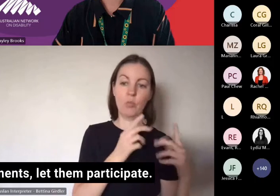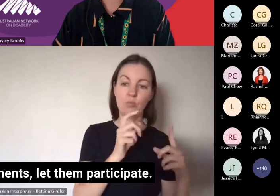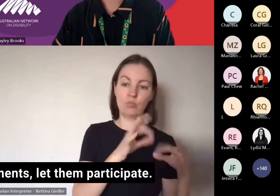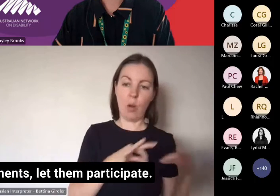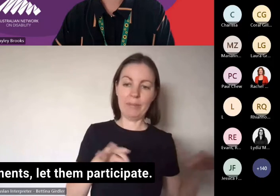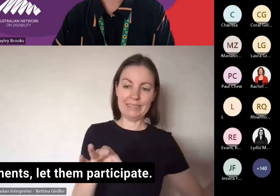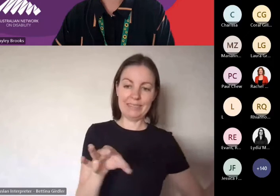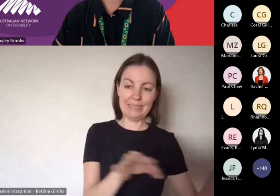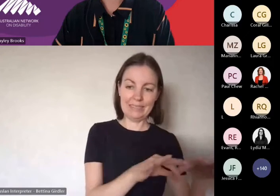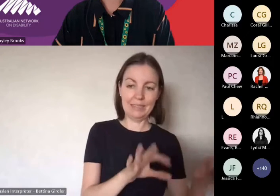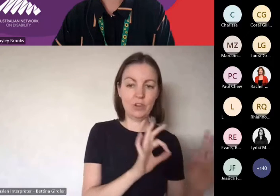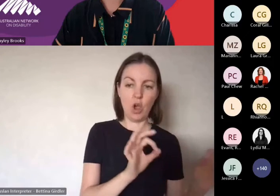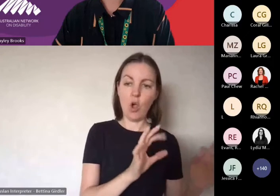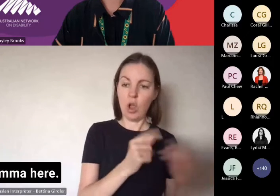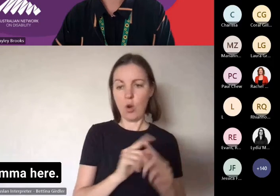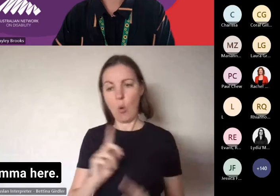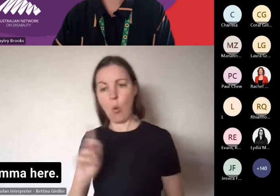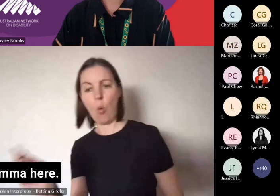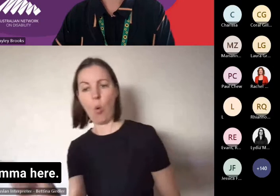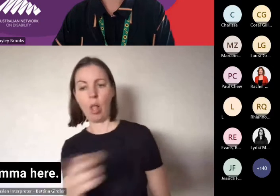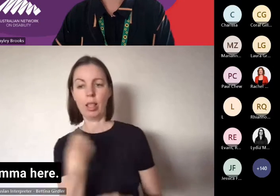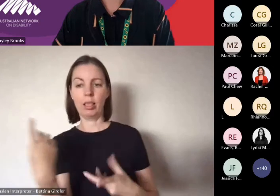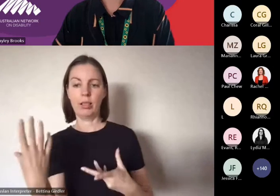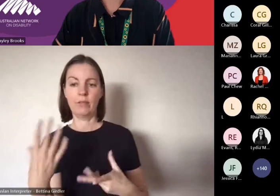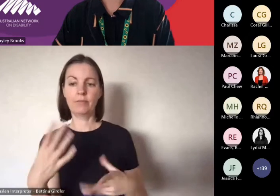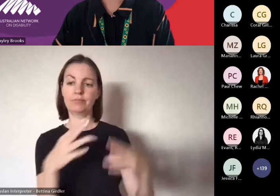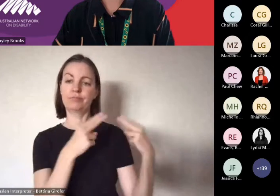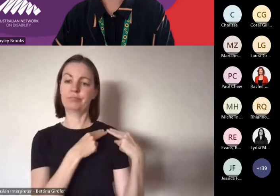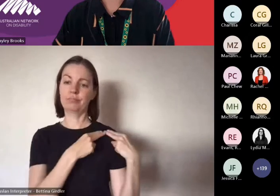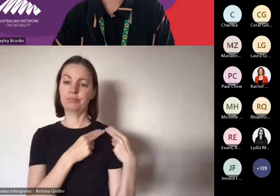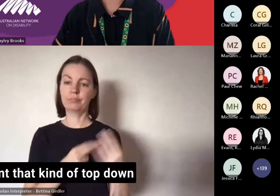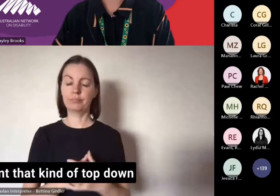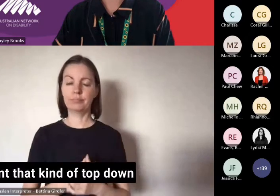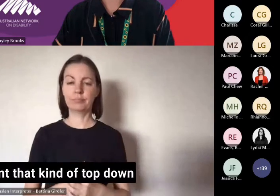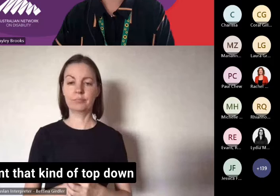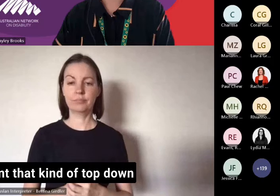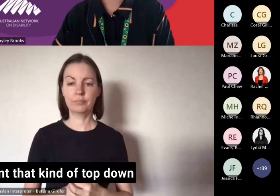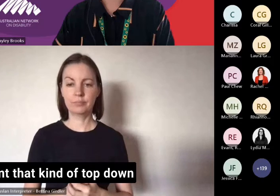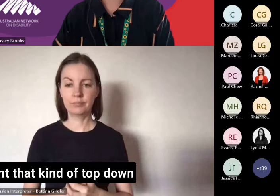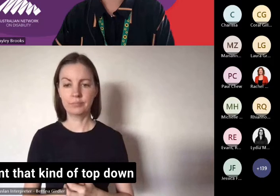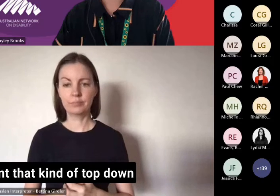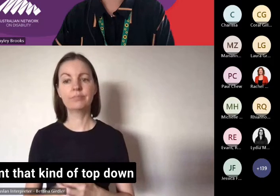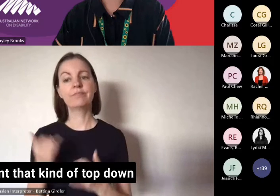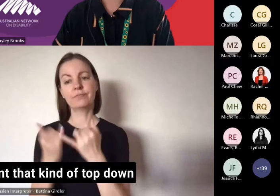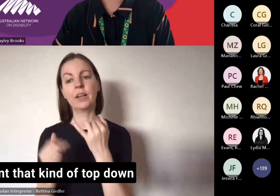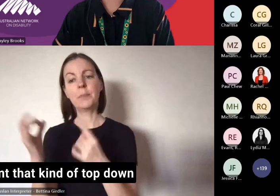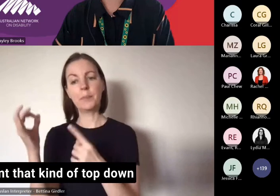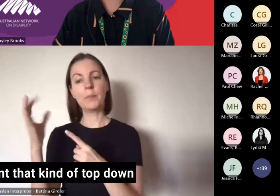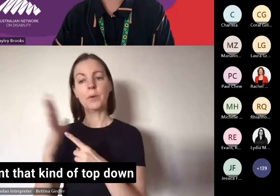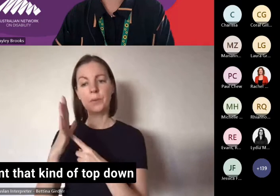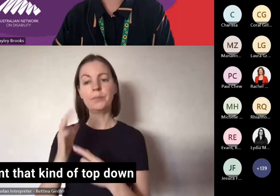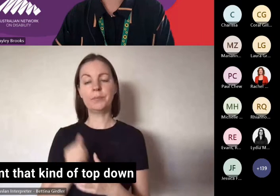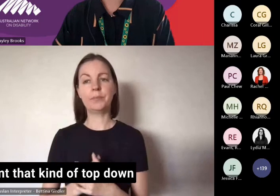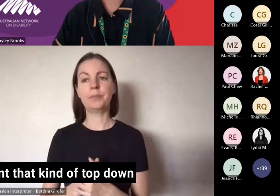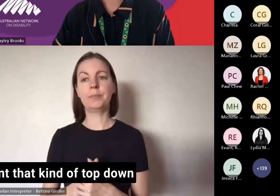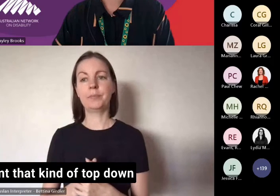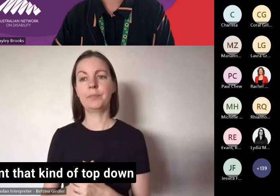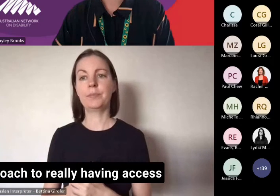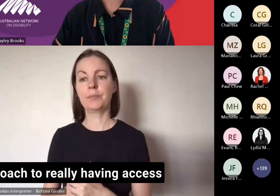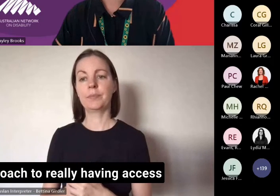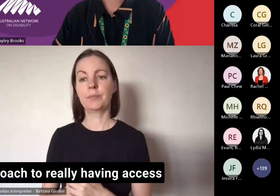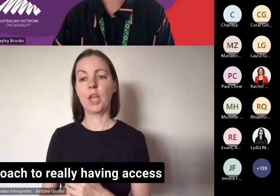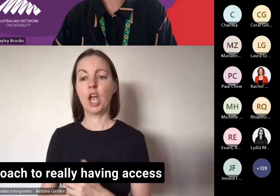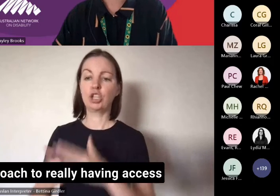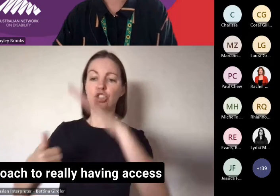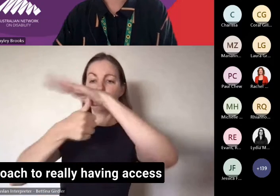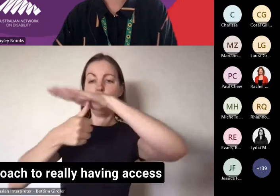them participate. Emma here, that's it's so important, that kind of top down